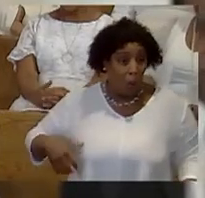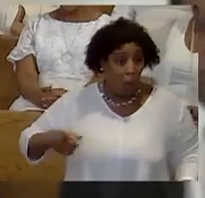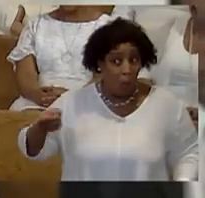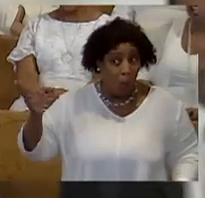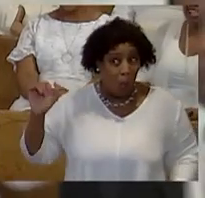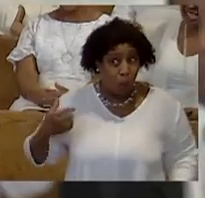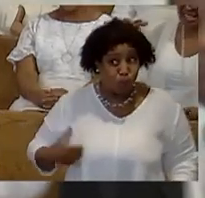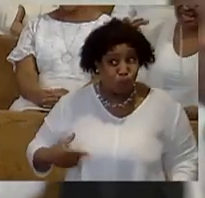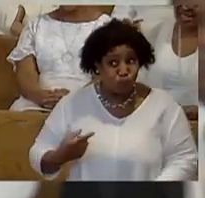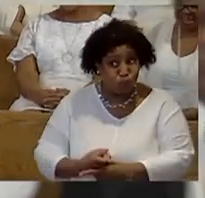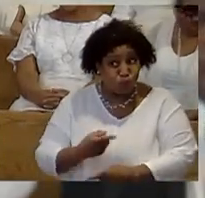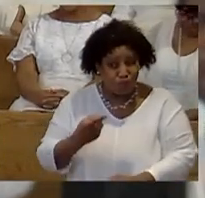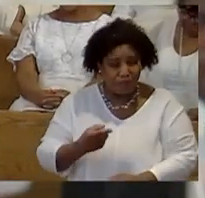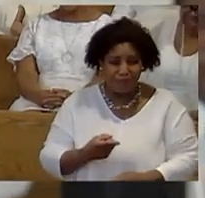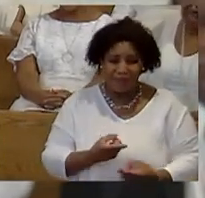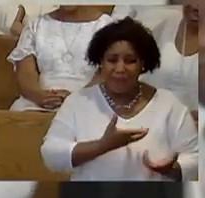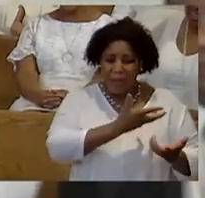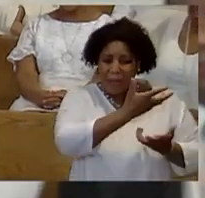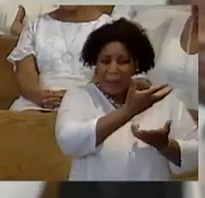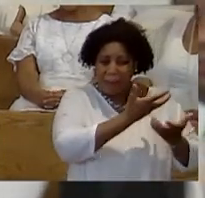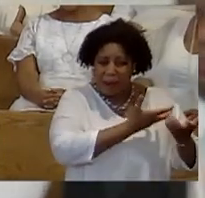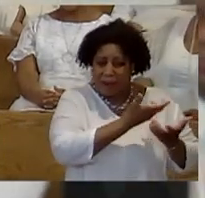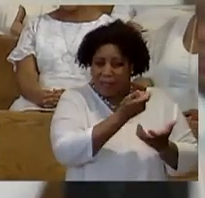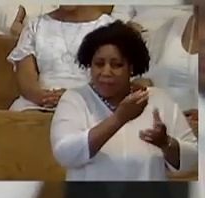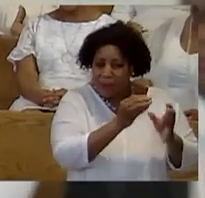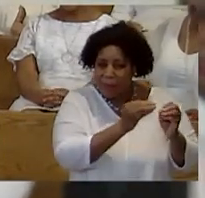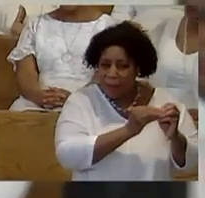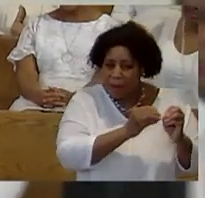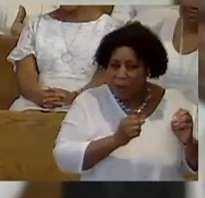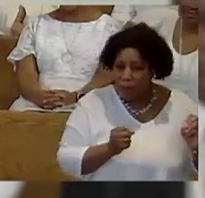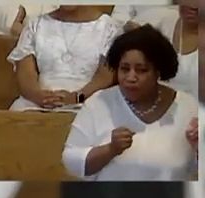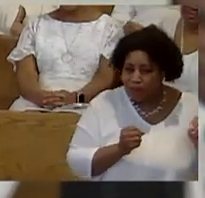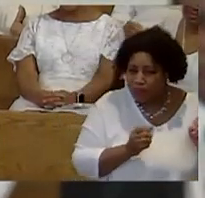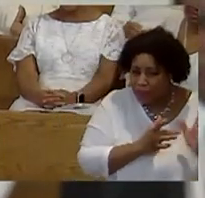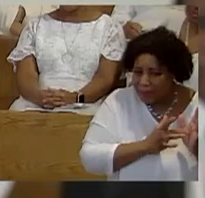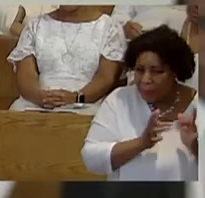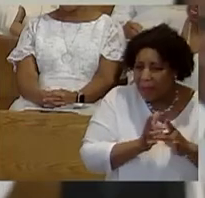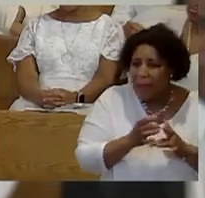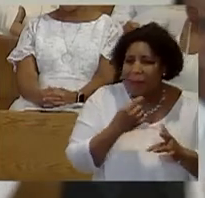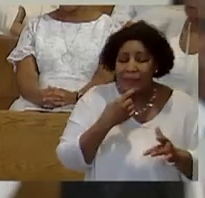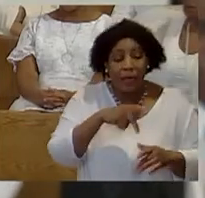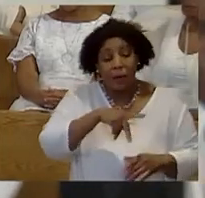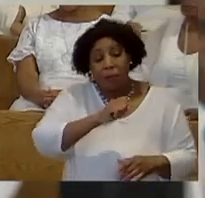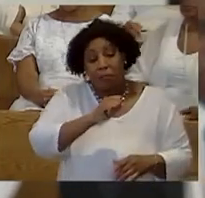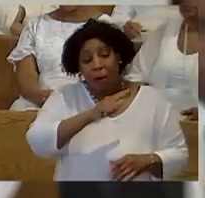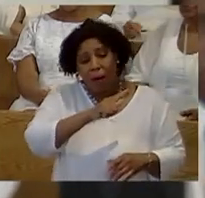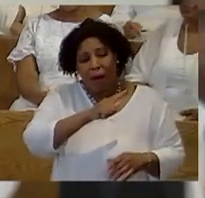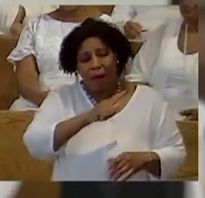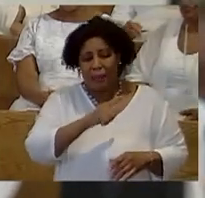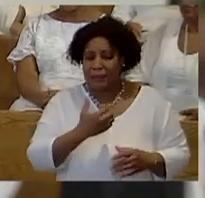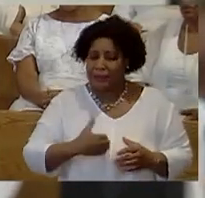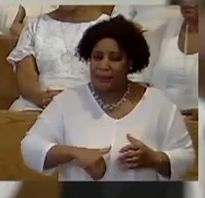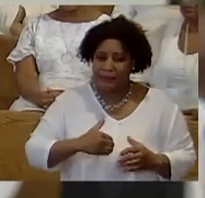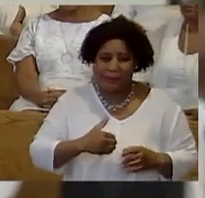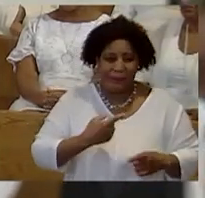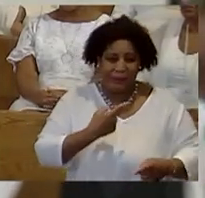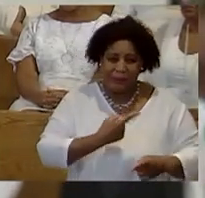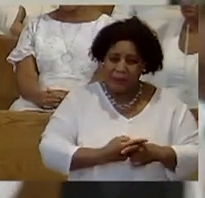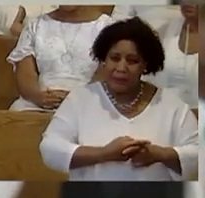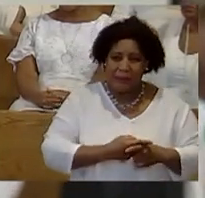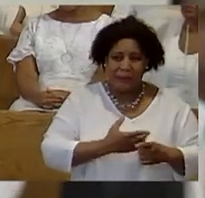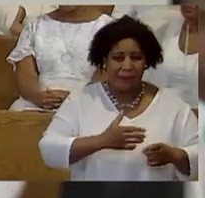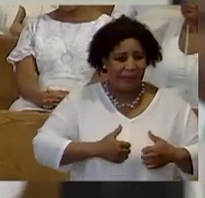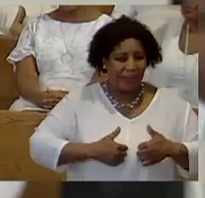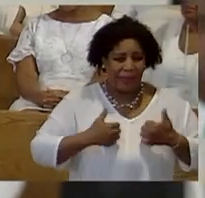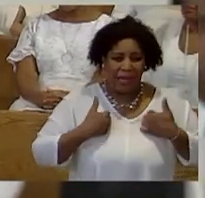But maybe you want to commune with him a little bit more. Because the Bible says that Paul is in a critical situation in